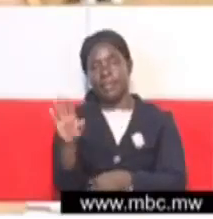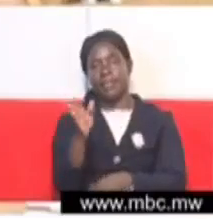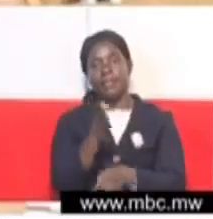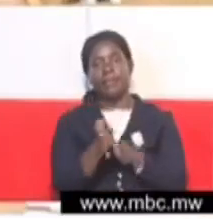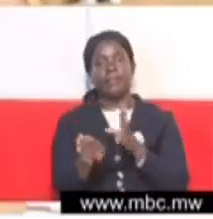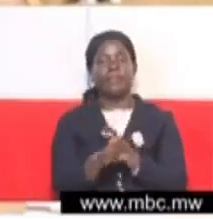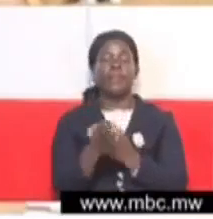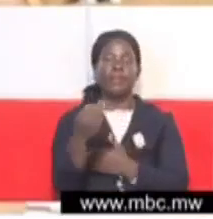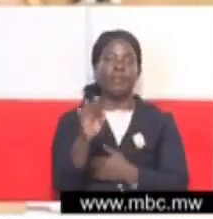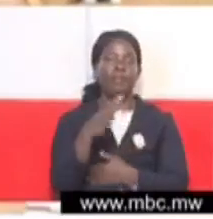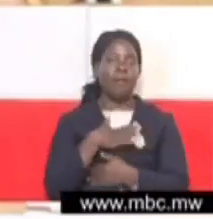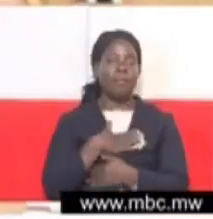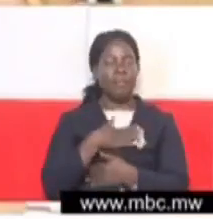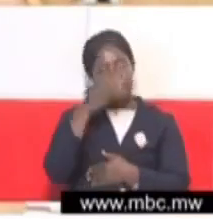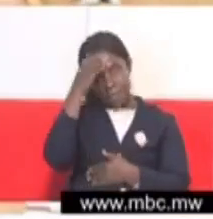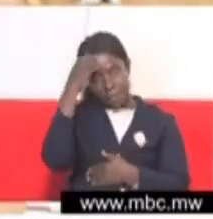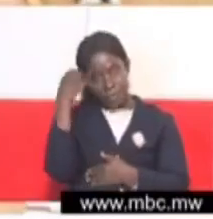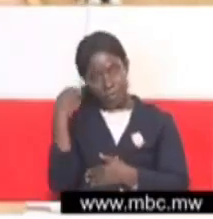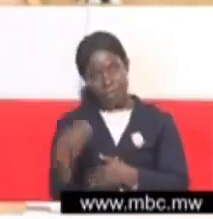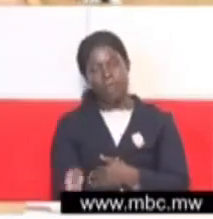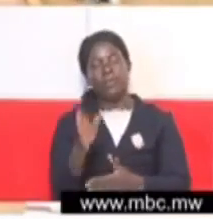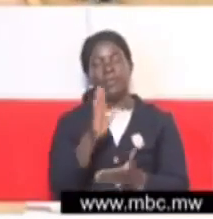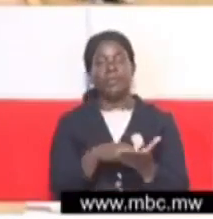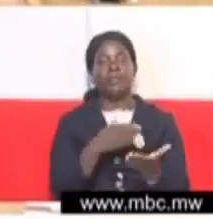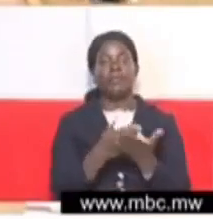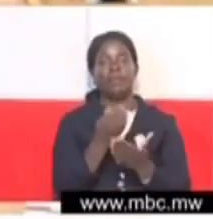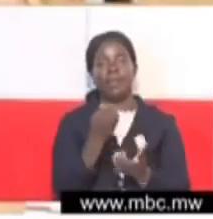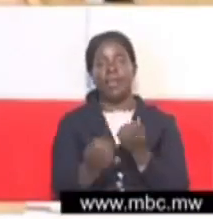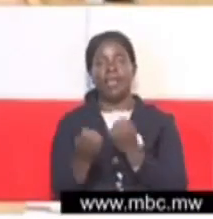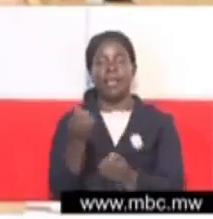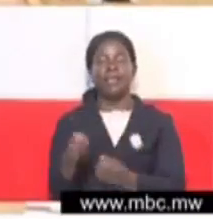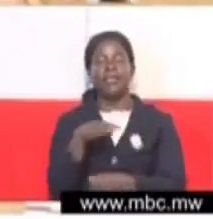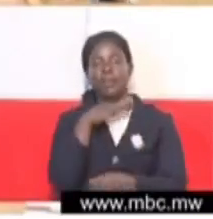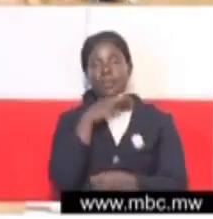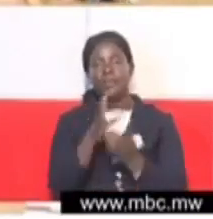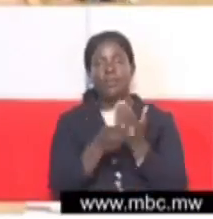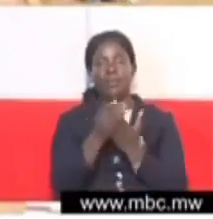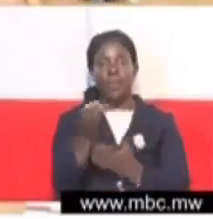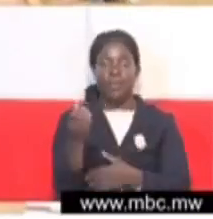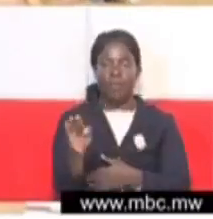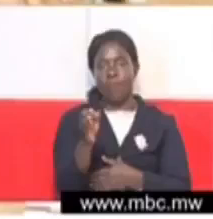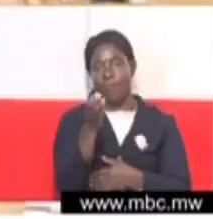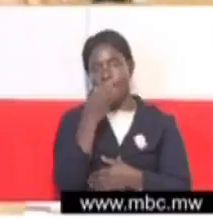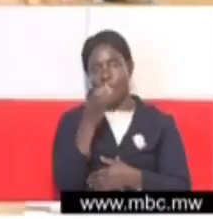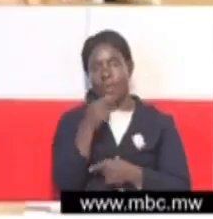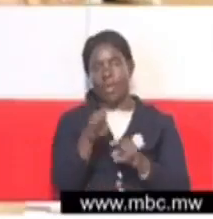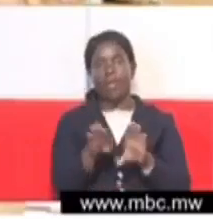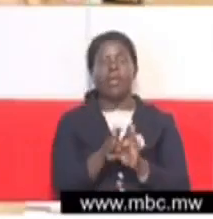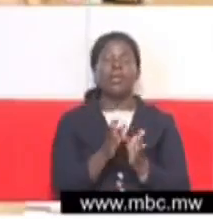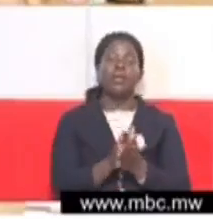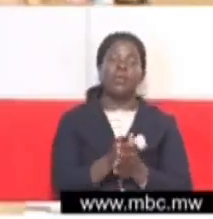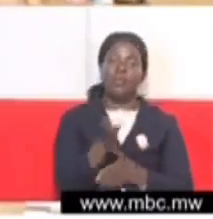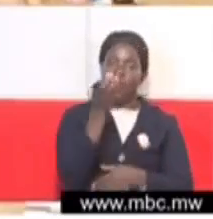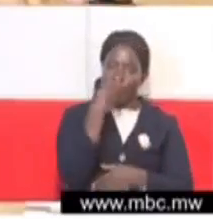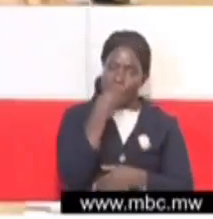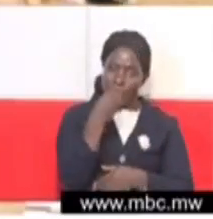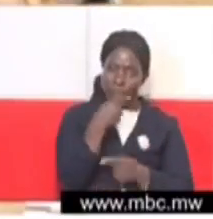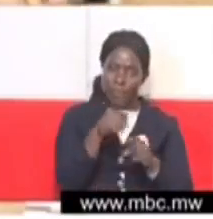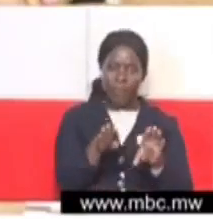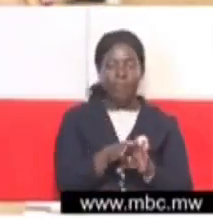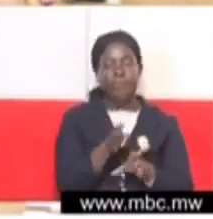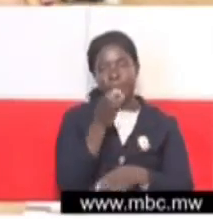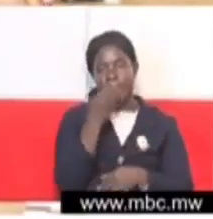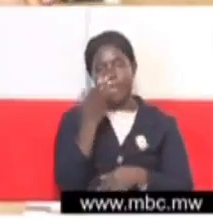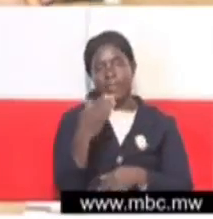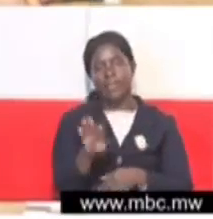us to buy. As you know, children cannot pay for medication. So I think foodstuffs and medication are some